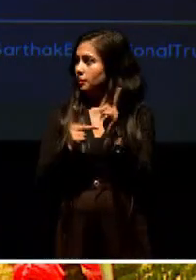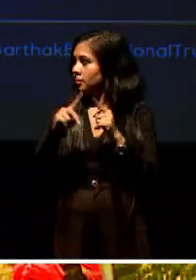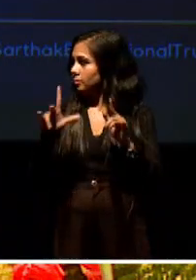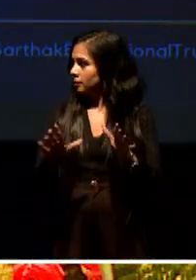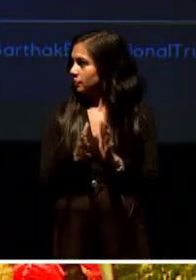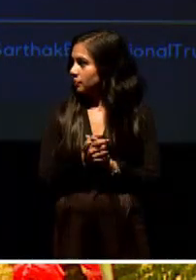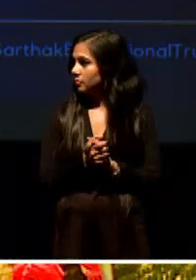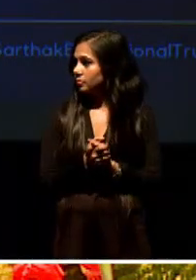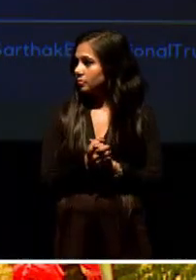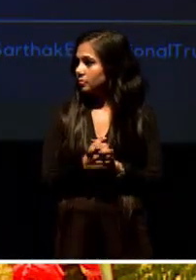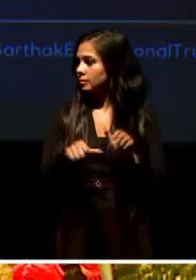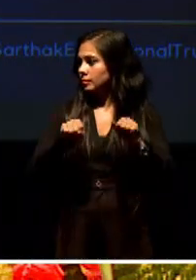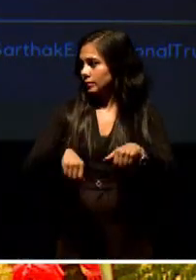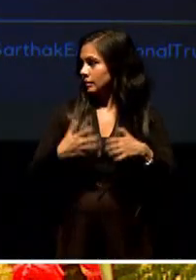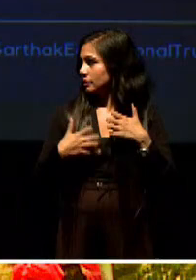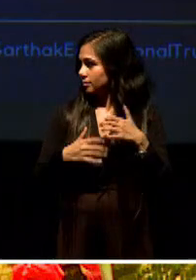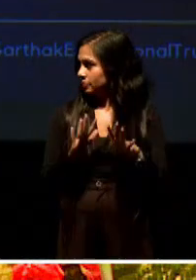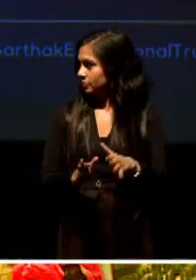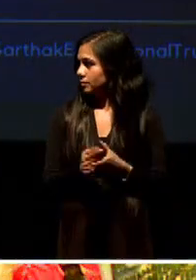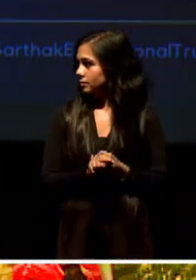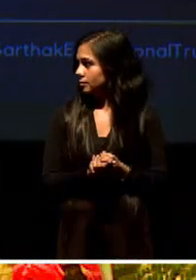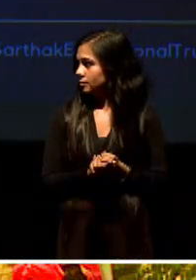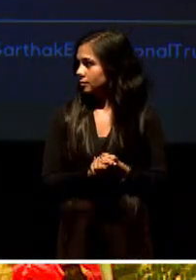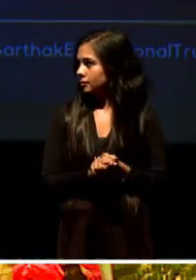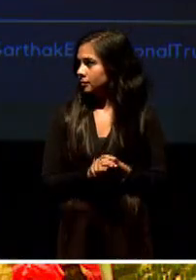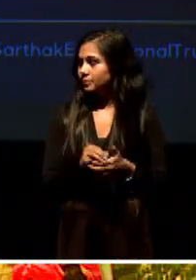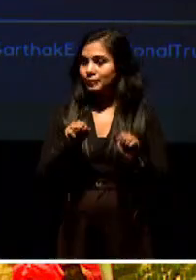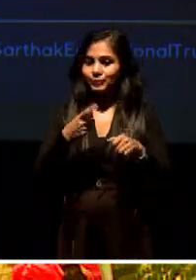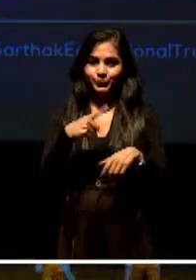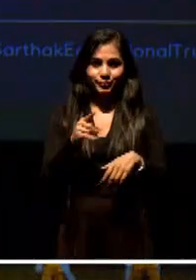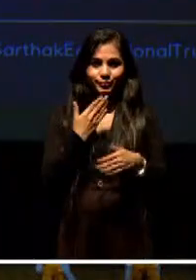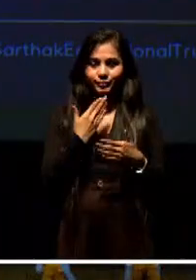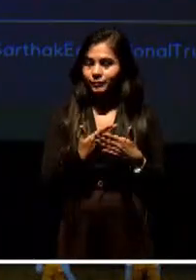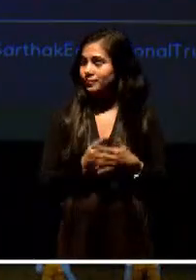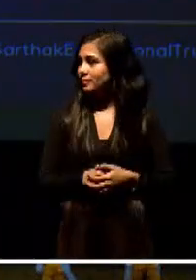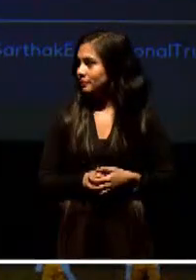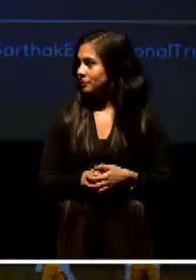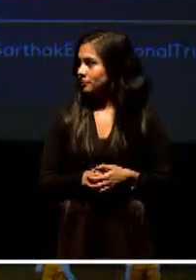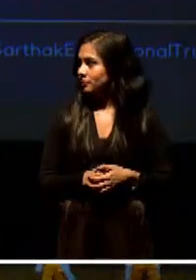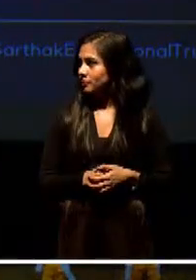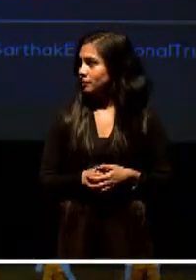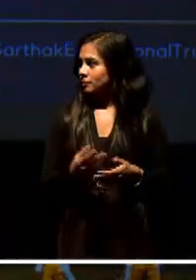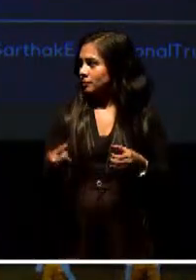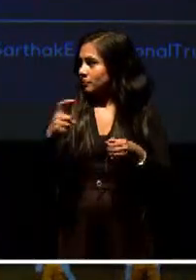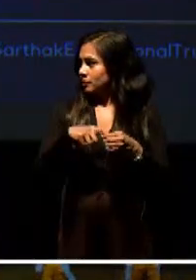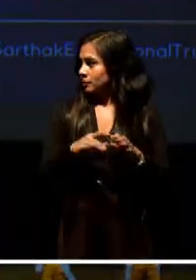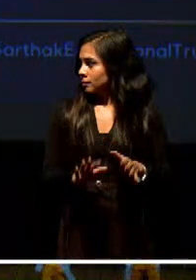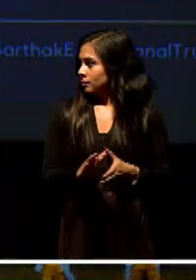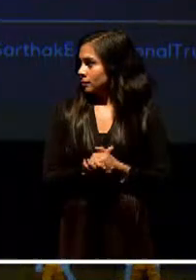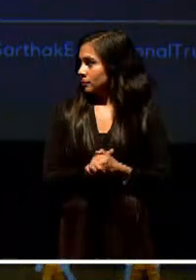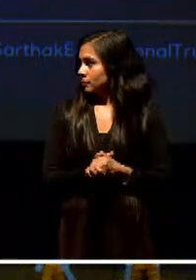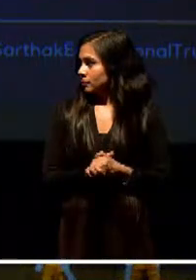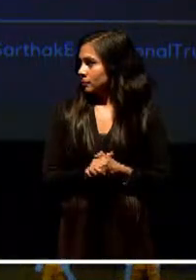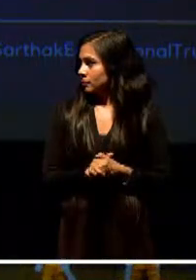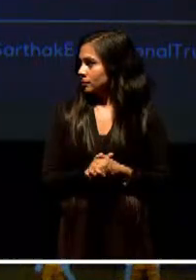superannuated, but still my interest remains. Right, sir. Right. So thank you for joining us. I